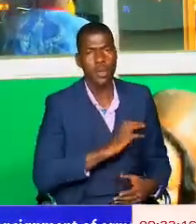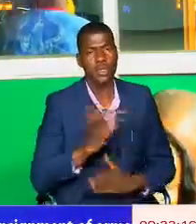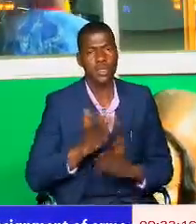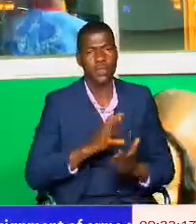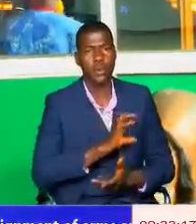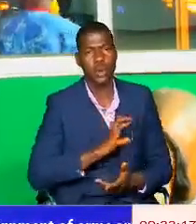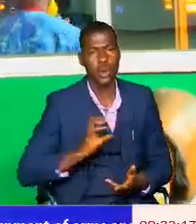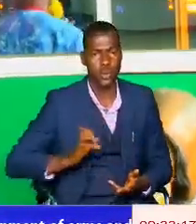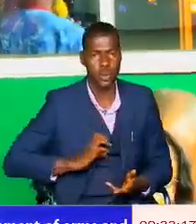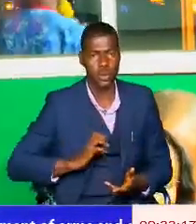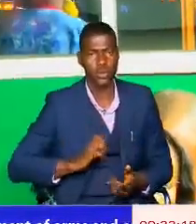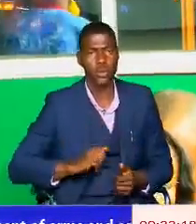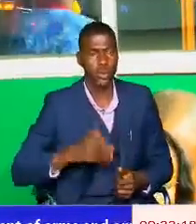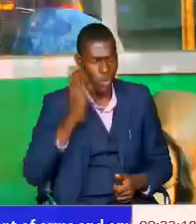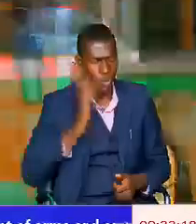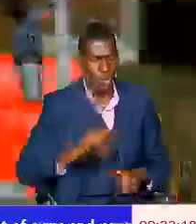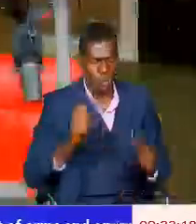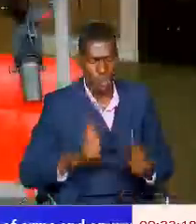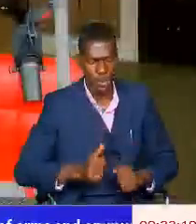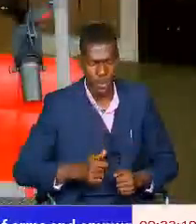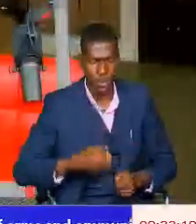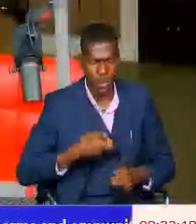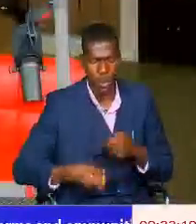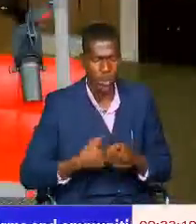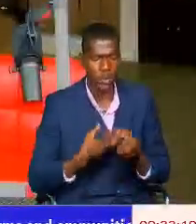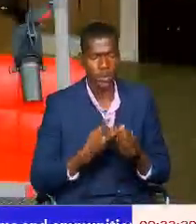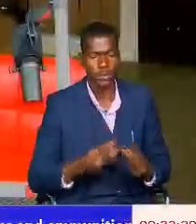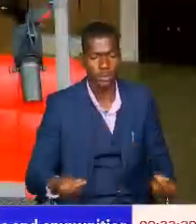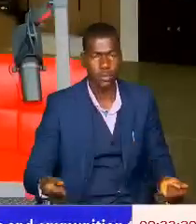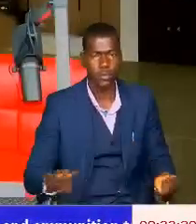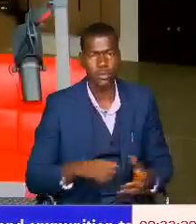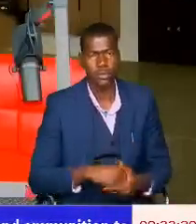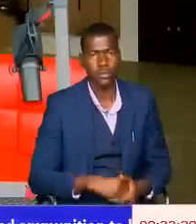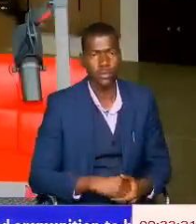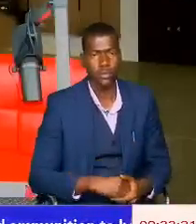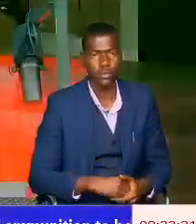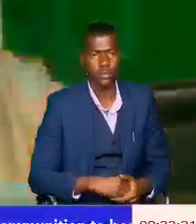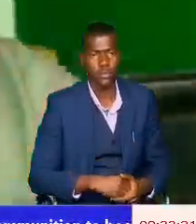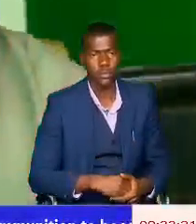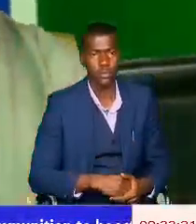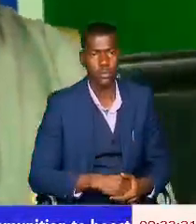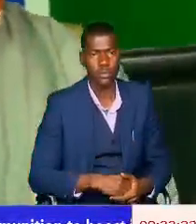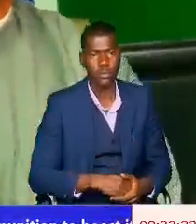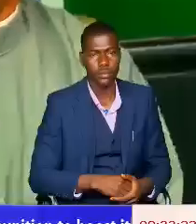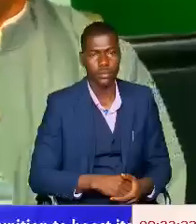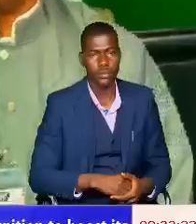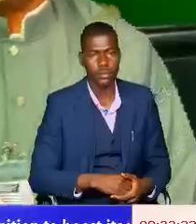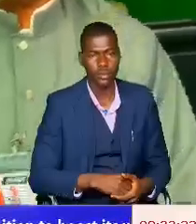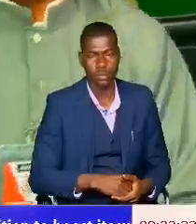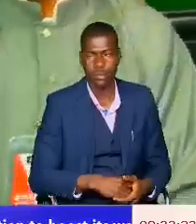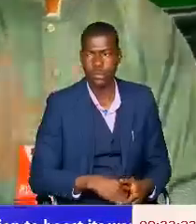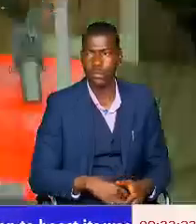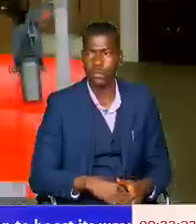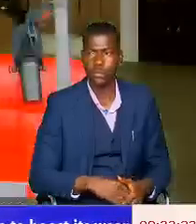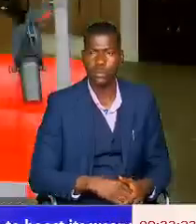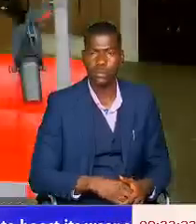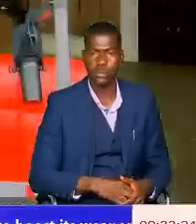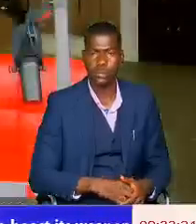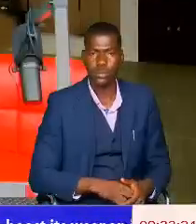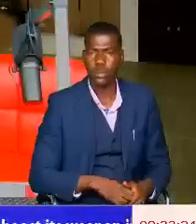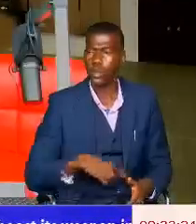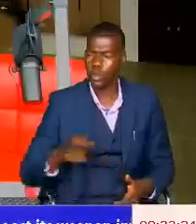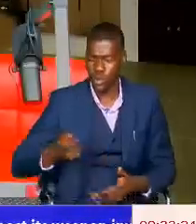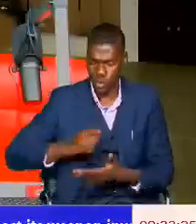position to take us back, and then to convert our dismissal to retirement. How many, you don't ever write